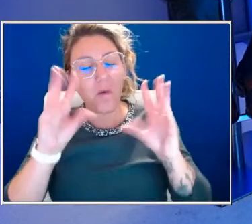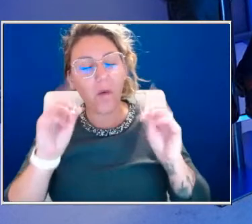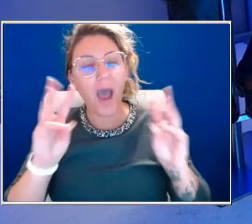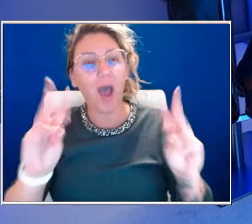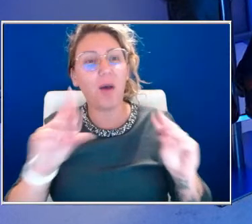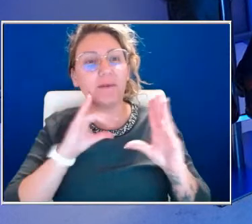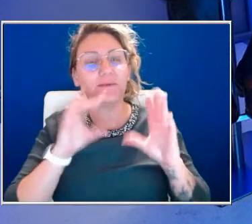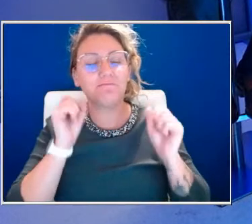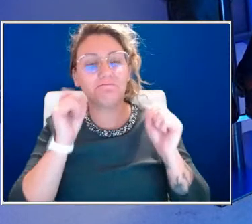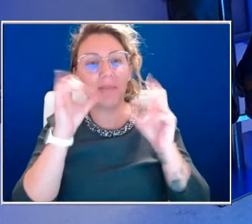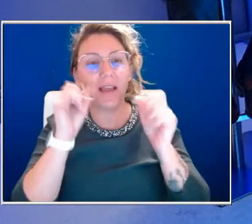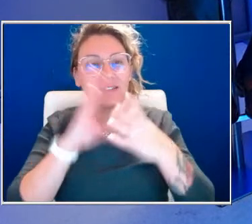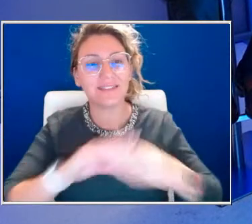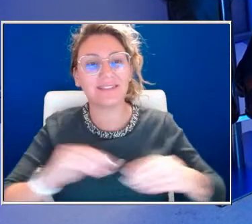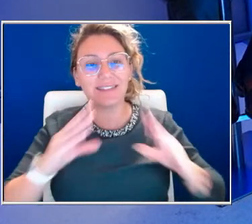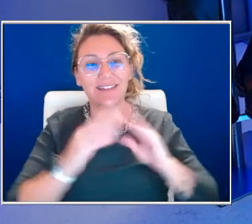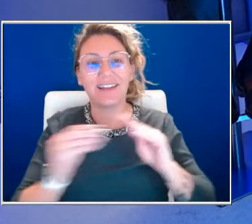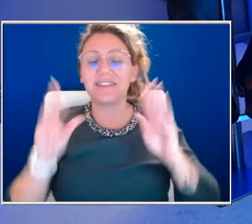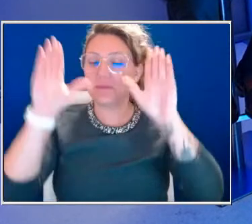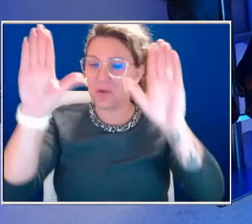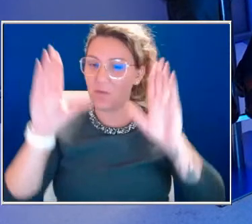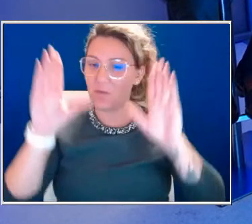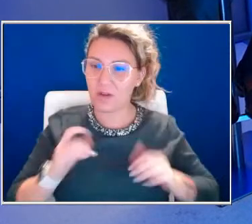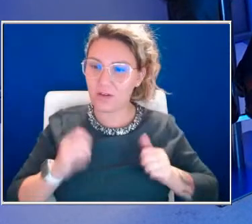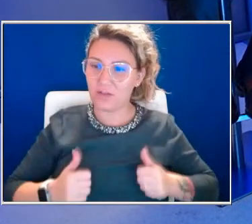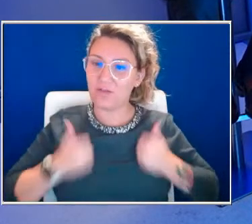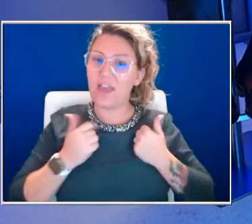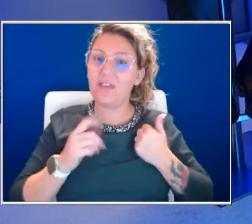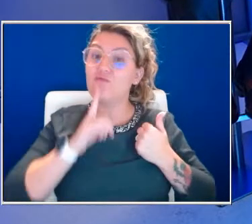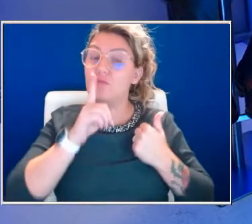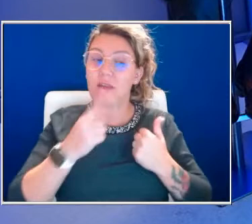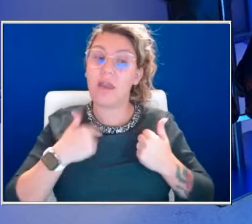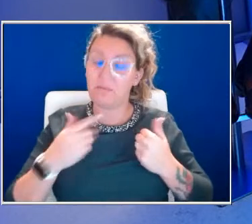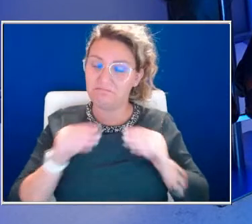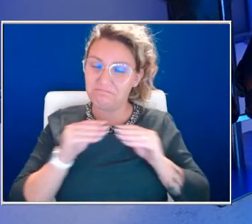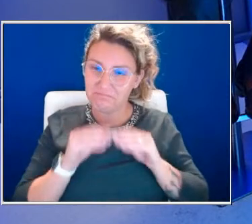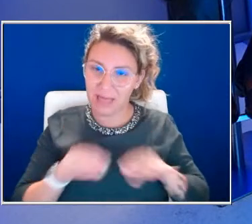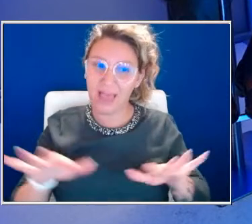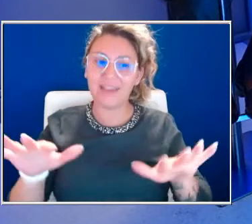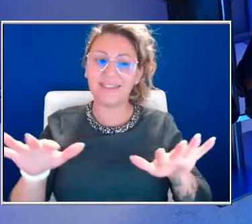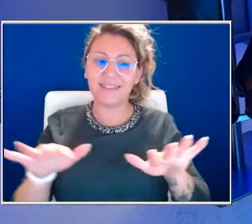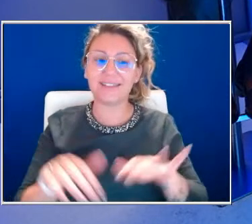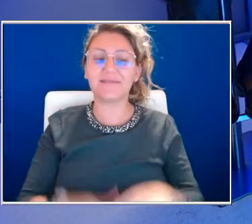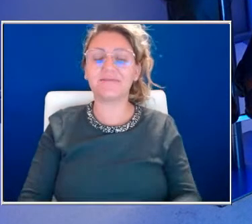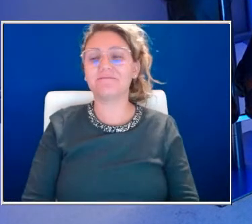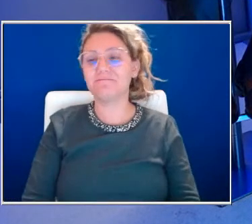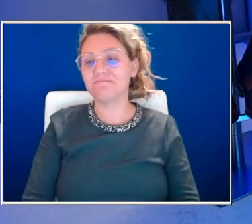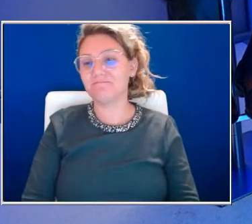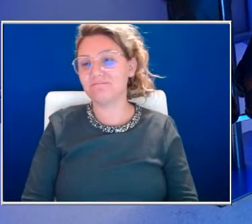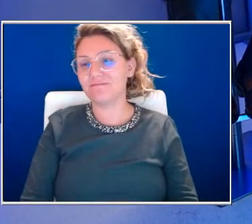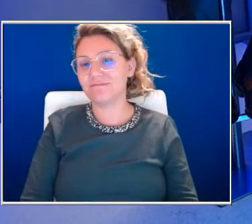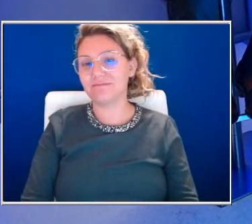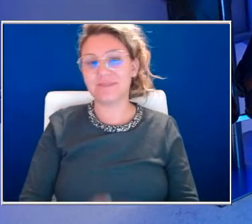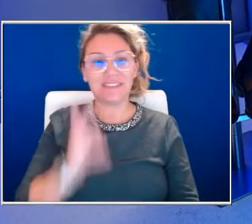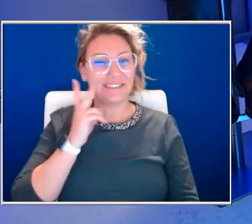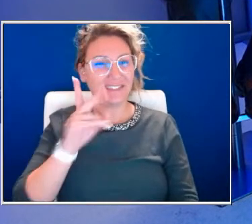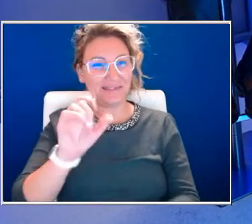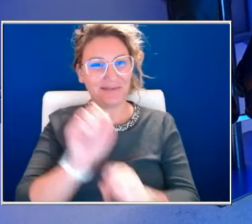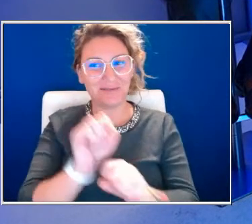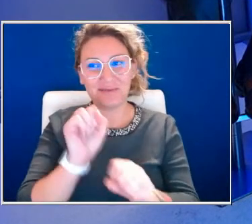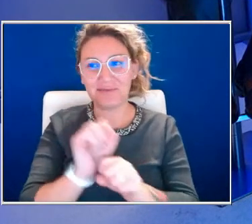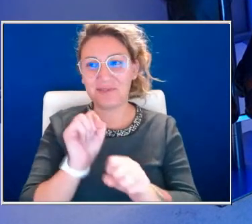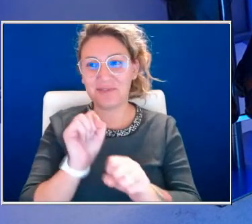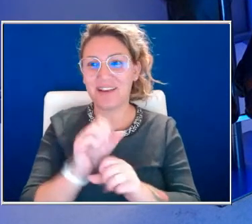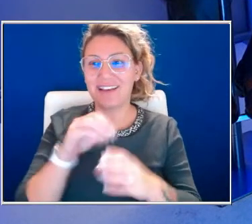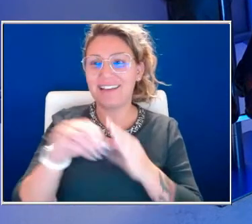your story with us. It's been a great life. It truly has. I've been blessed. And just seeing you working in your